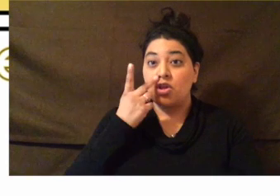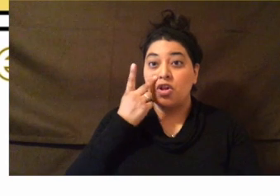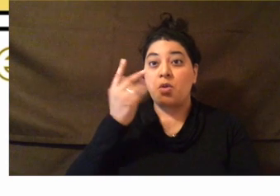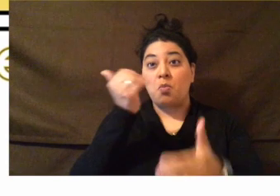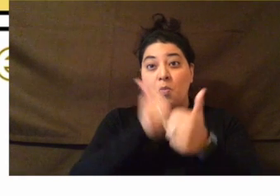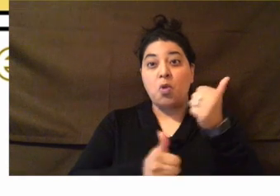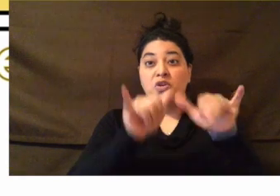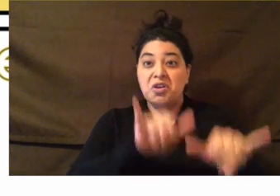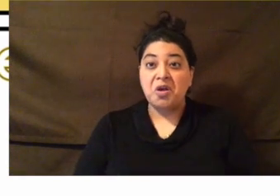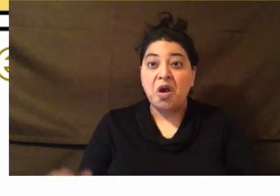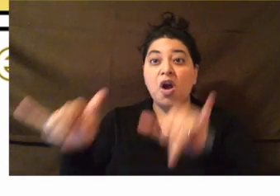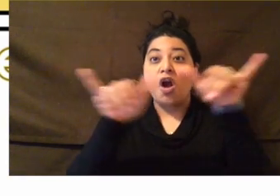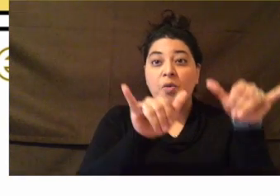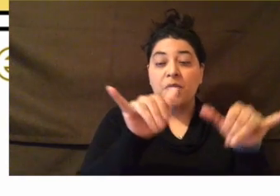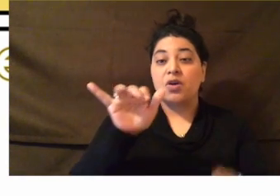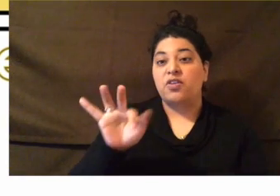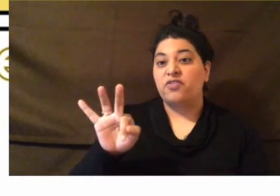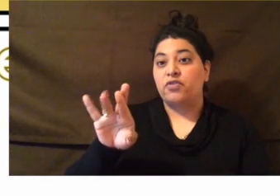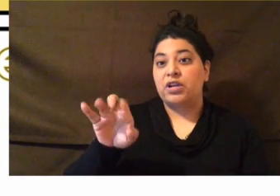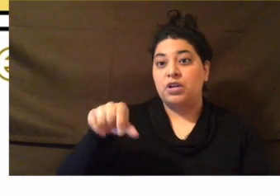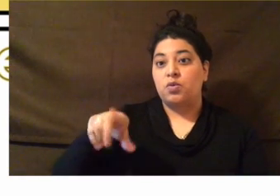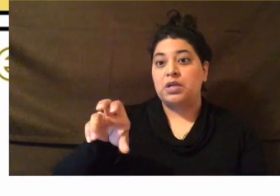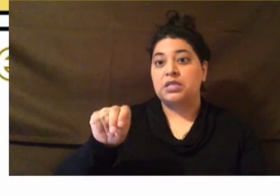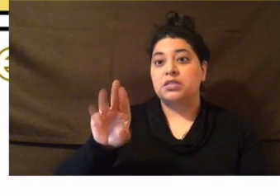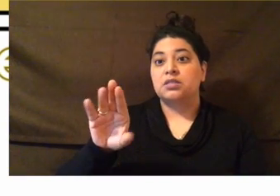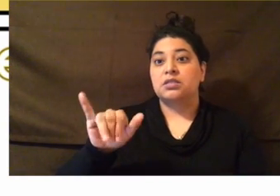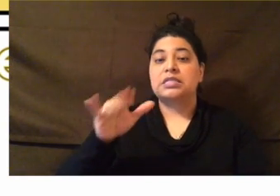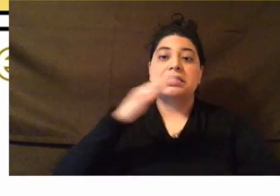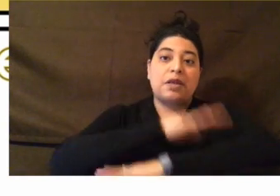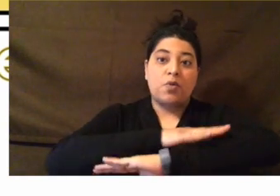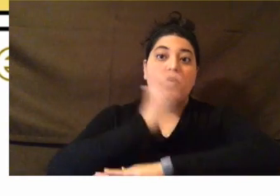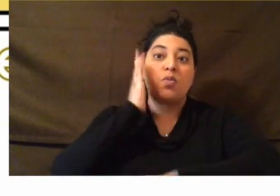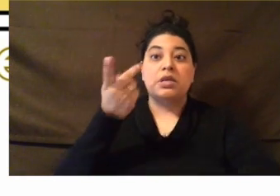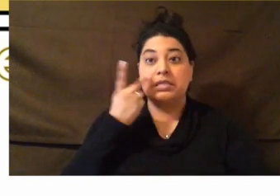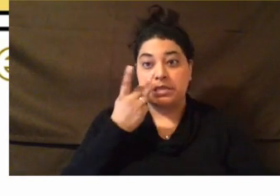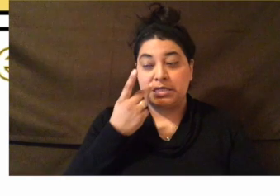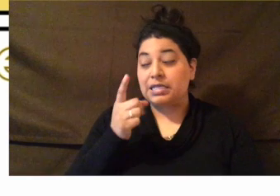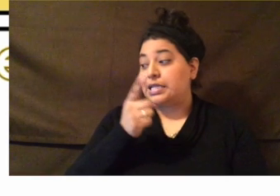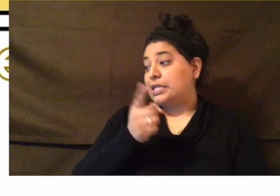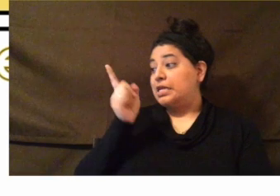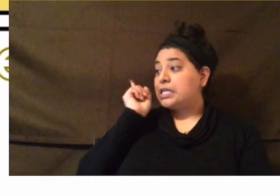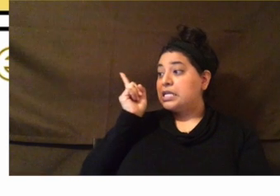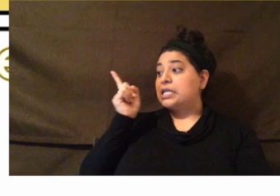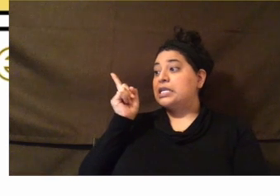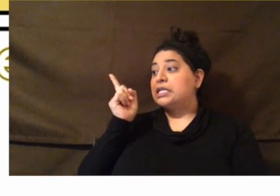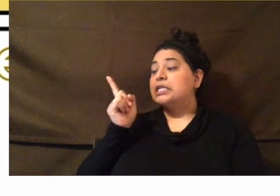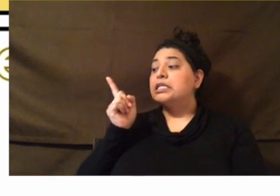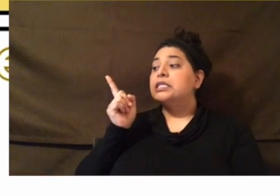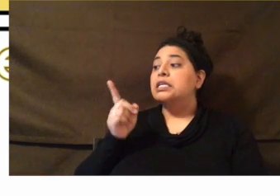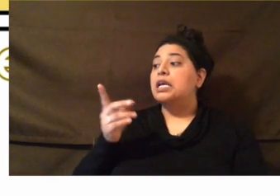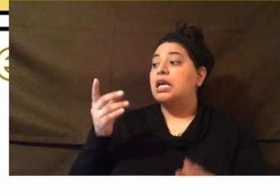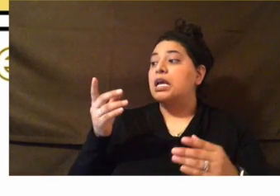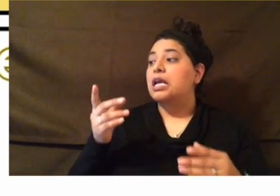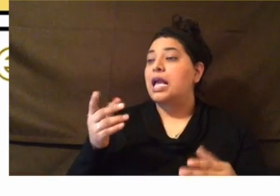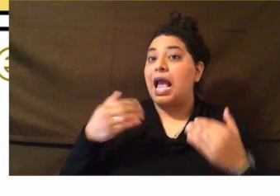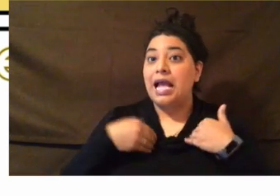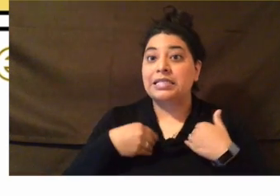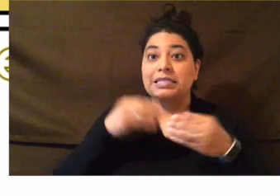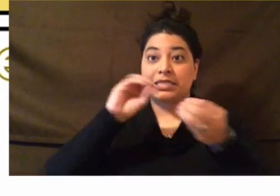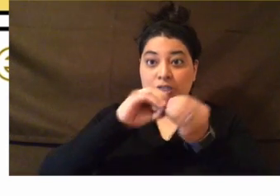some of the most common frequency tables that you'll see. This frequency table, you can see, is a frequency table